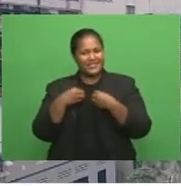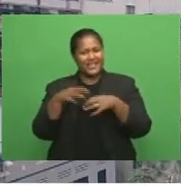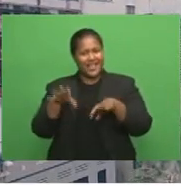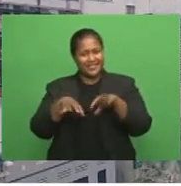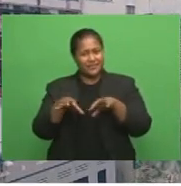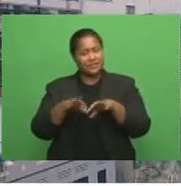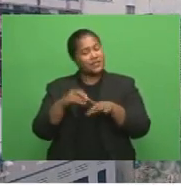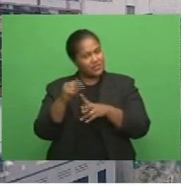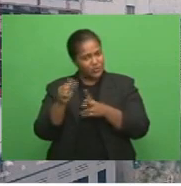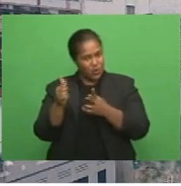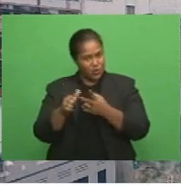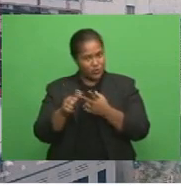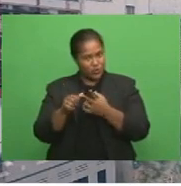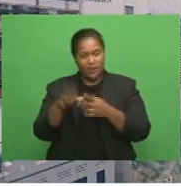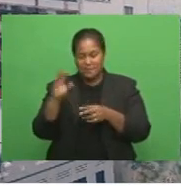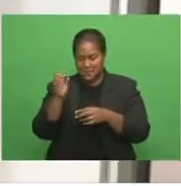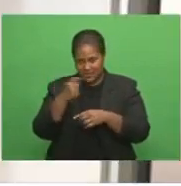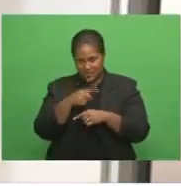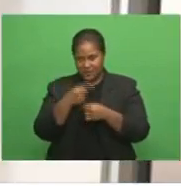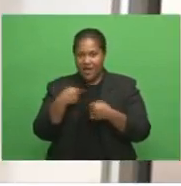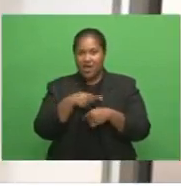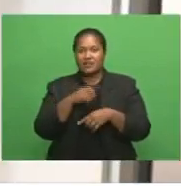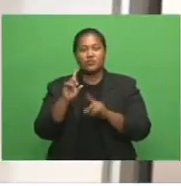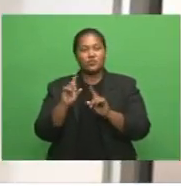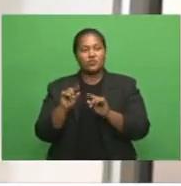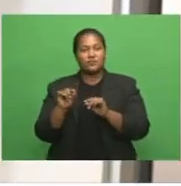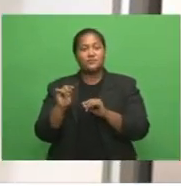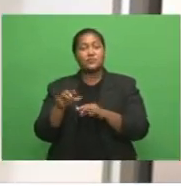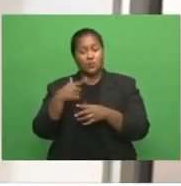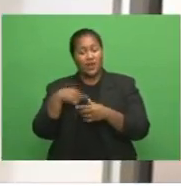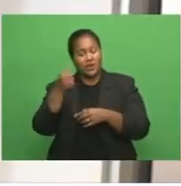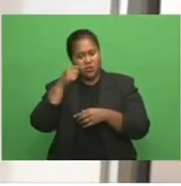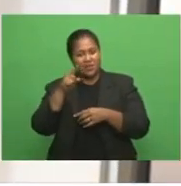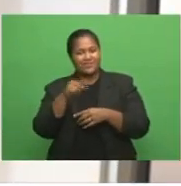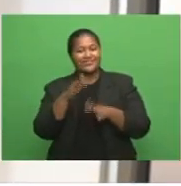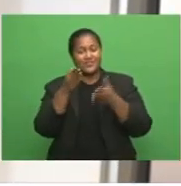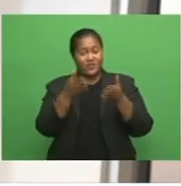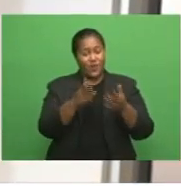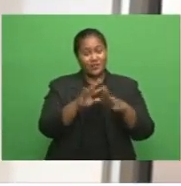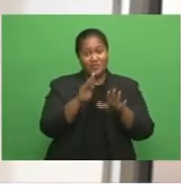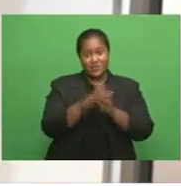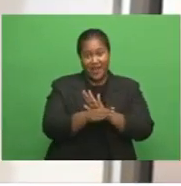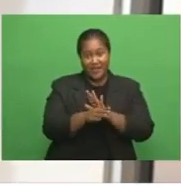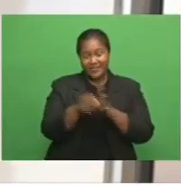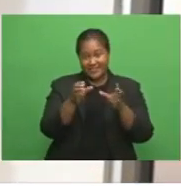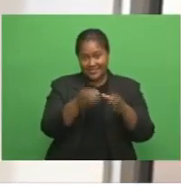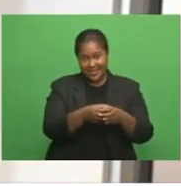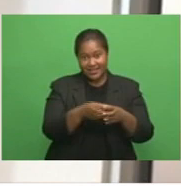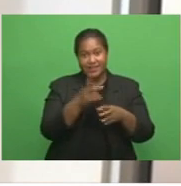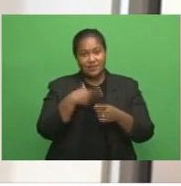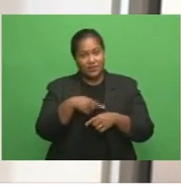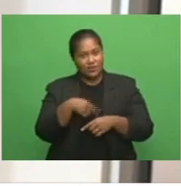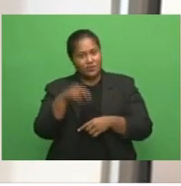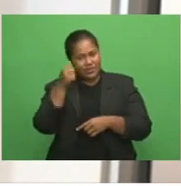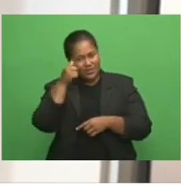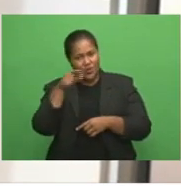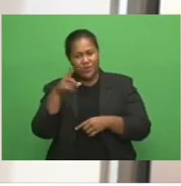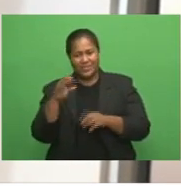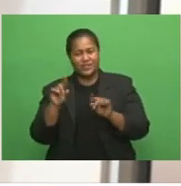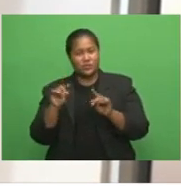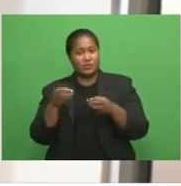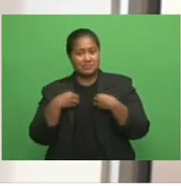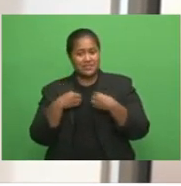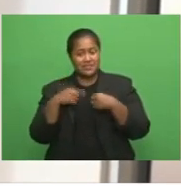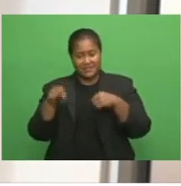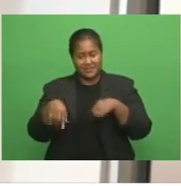giving the good signal to the main engine for recovery, which is the private sector, by simplifying and lowering the cost of doing business in this